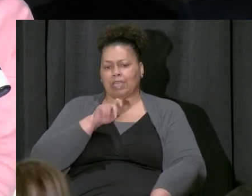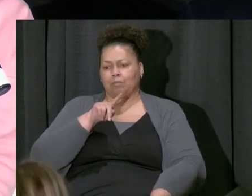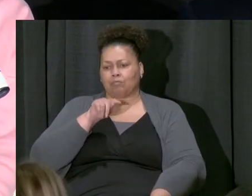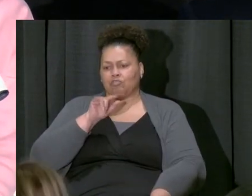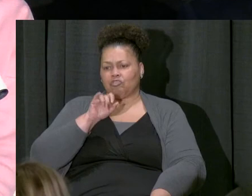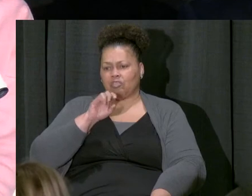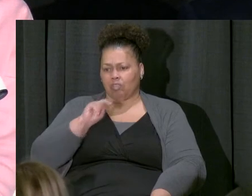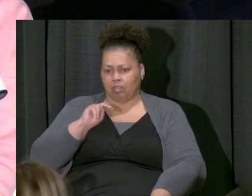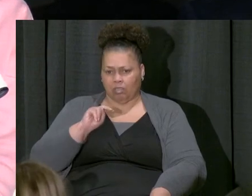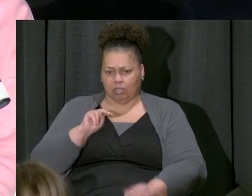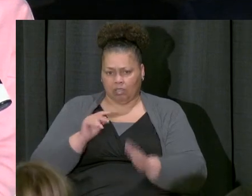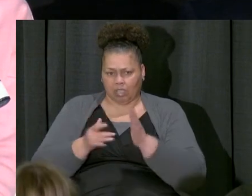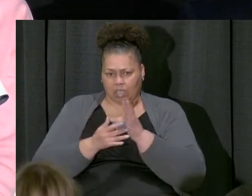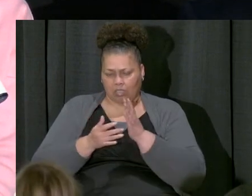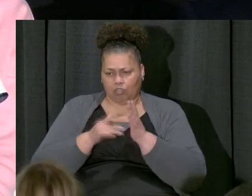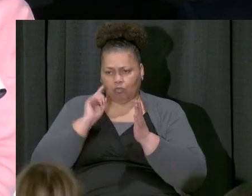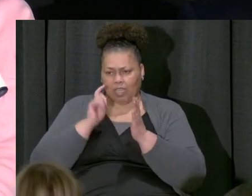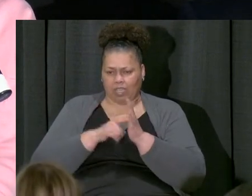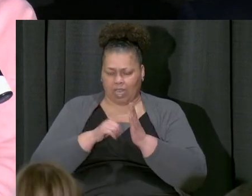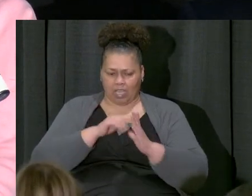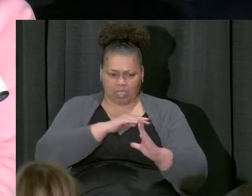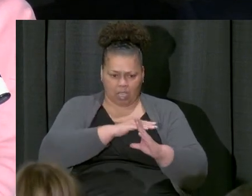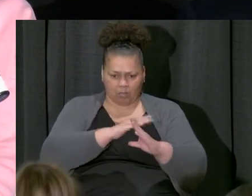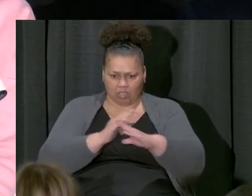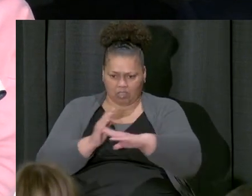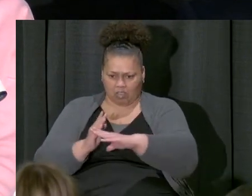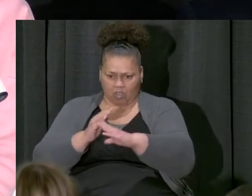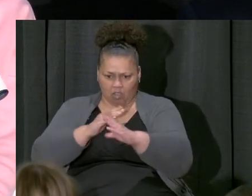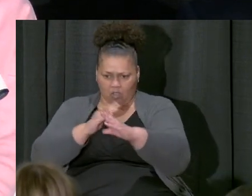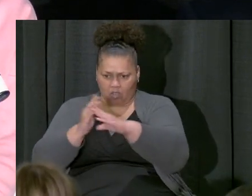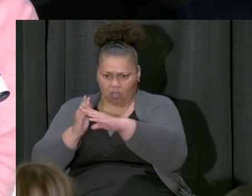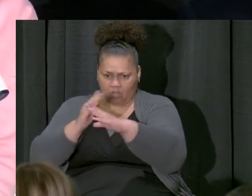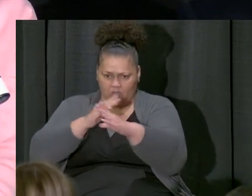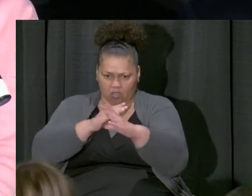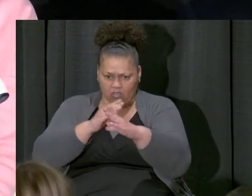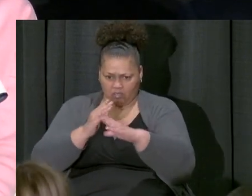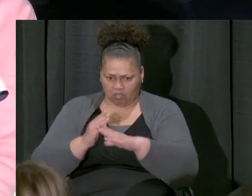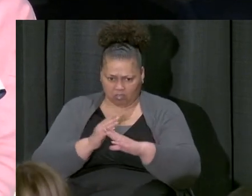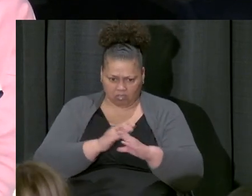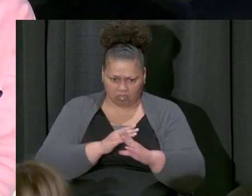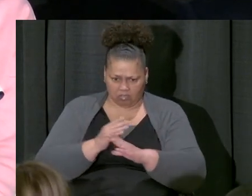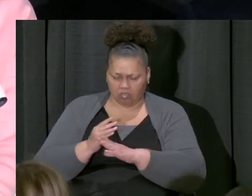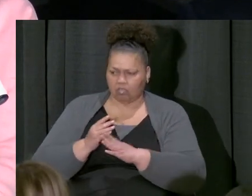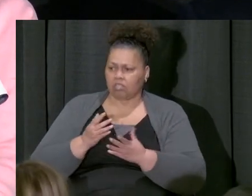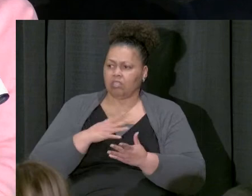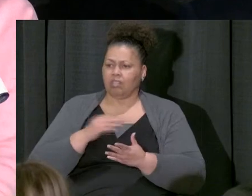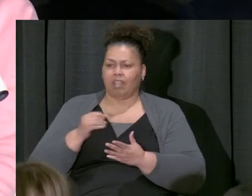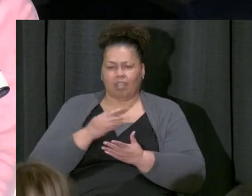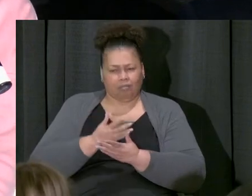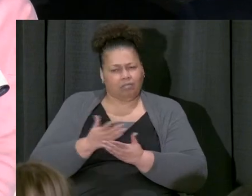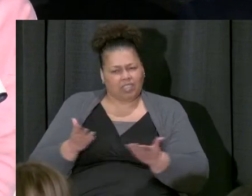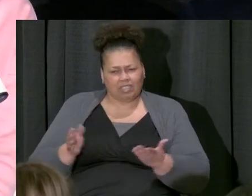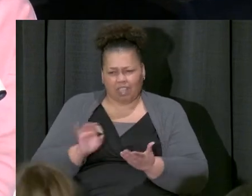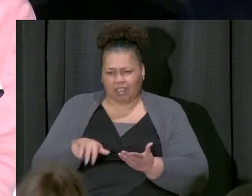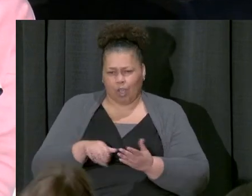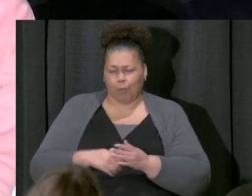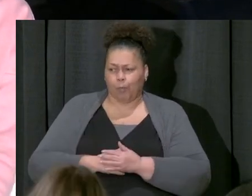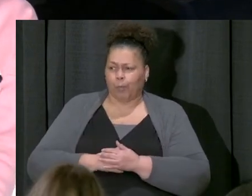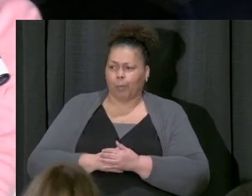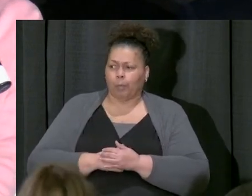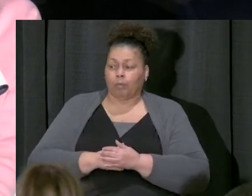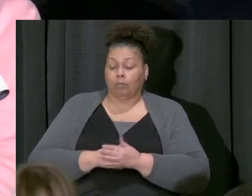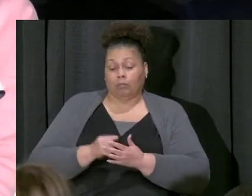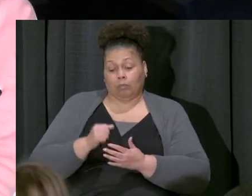recognize obstacles, including pedestrians, and you know, things like that. So